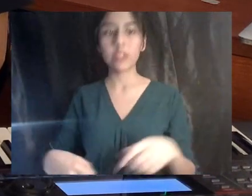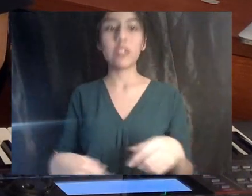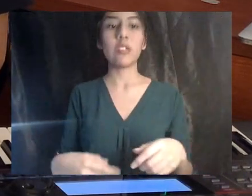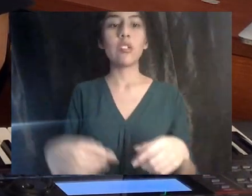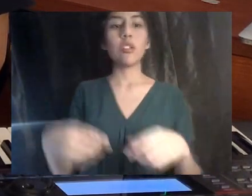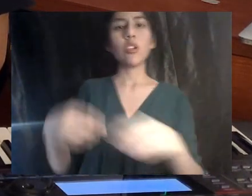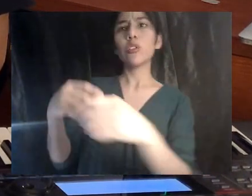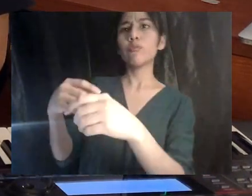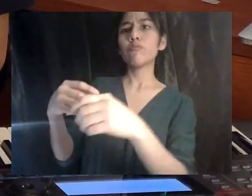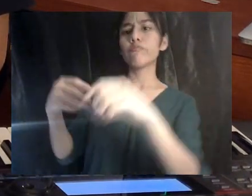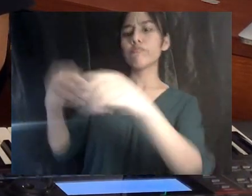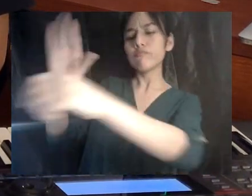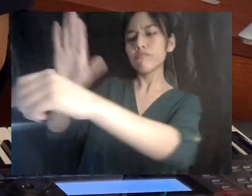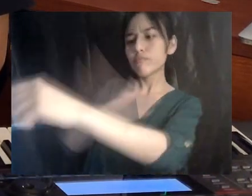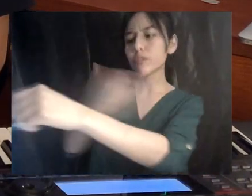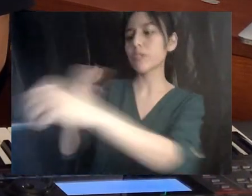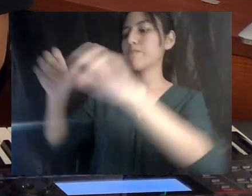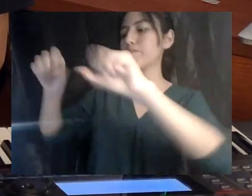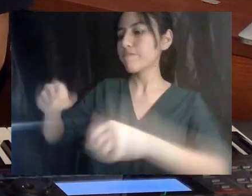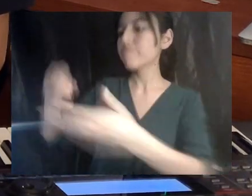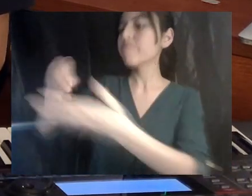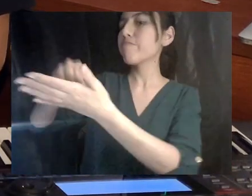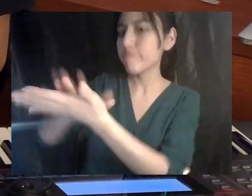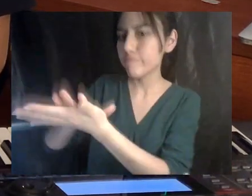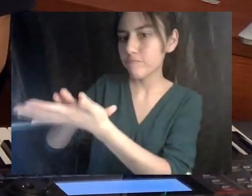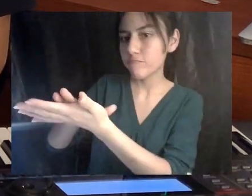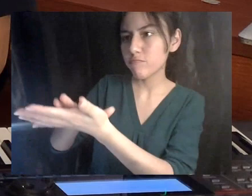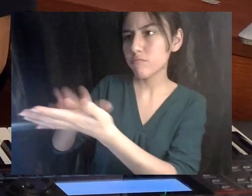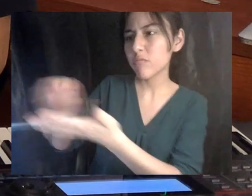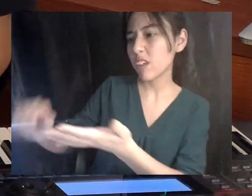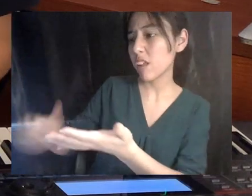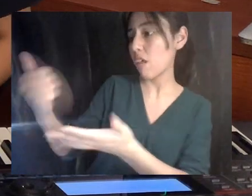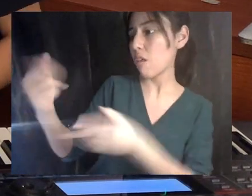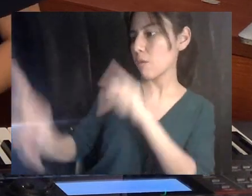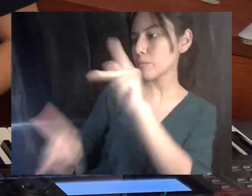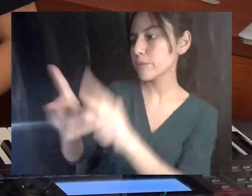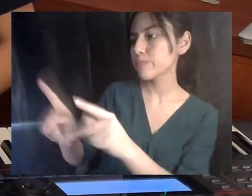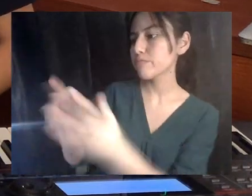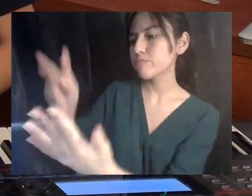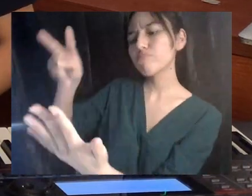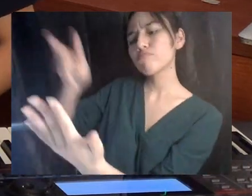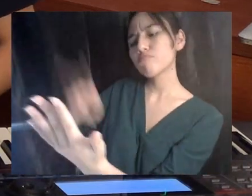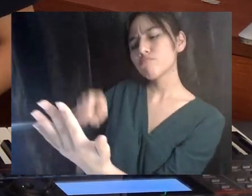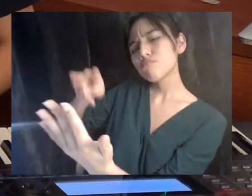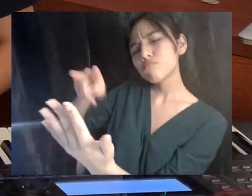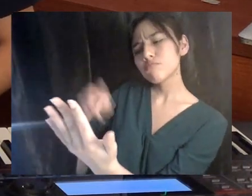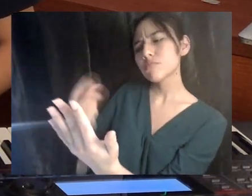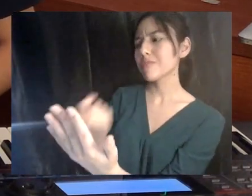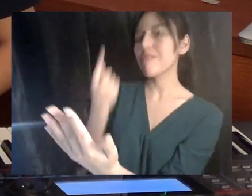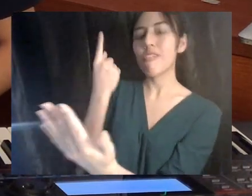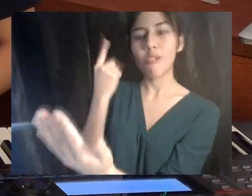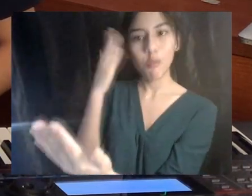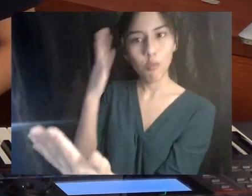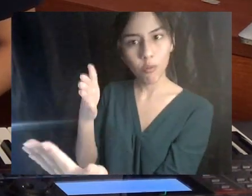music is written down and can be understood by other people who understand that language.